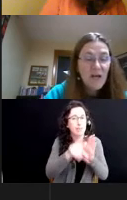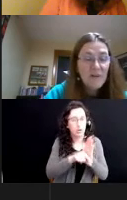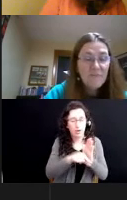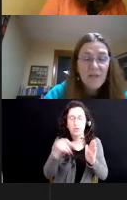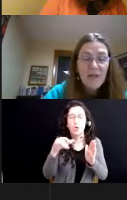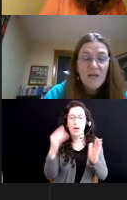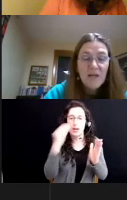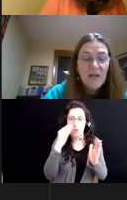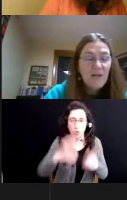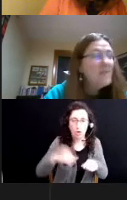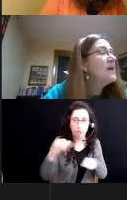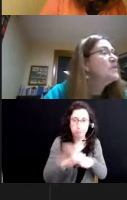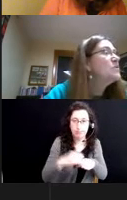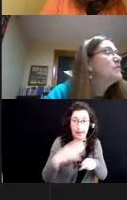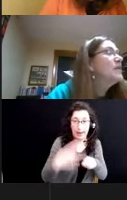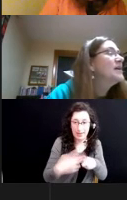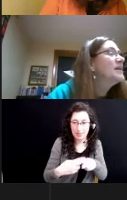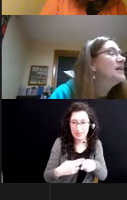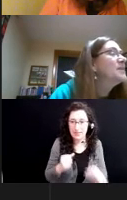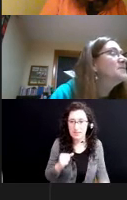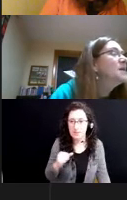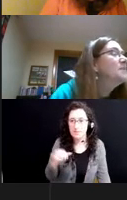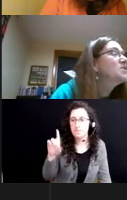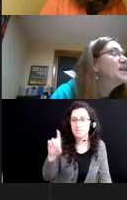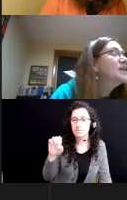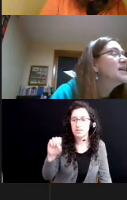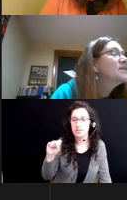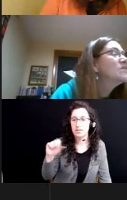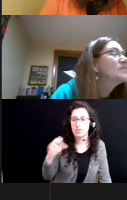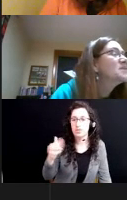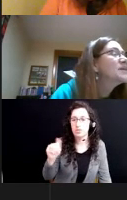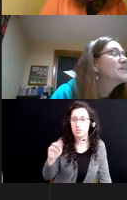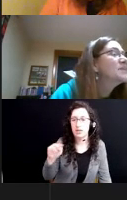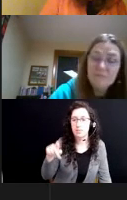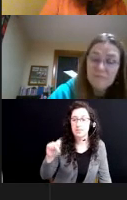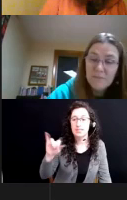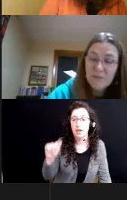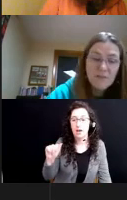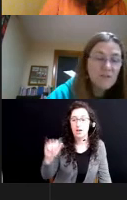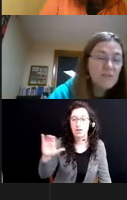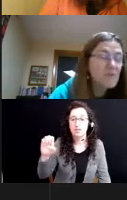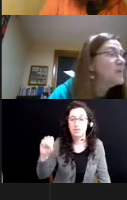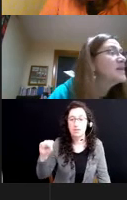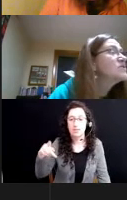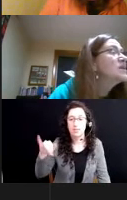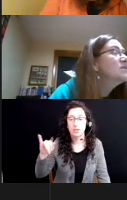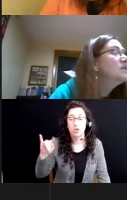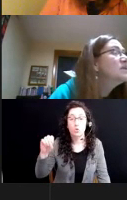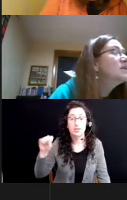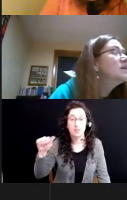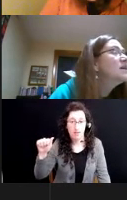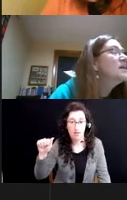background. That one you will find, and I'm typing in the chat, and I don't like misspelling, but I'm not such a good typist, so my eyes are